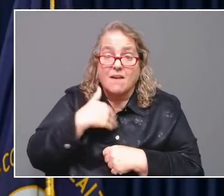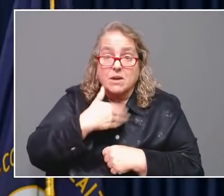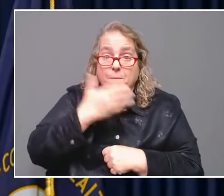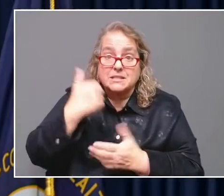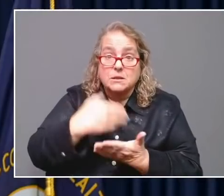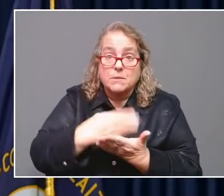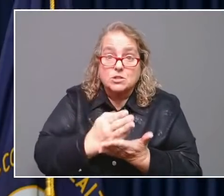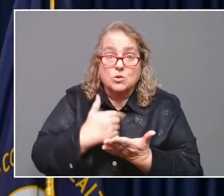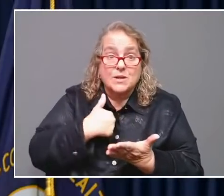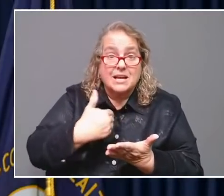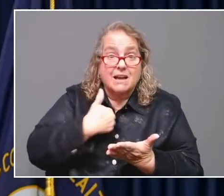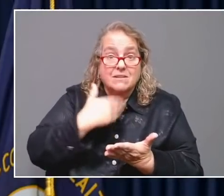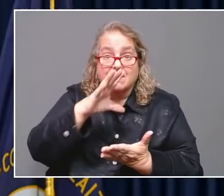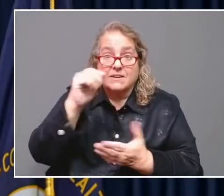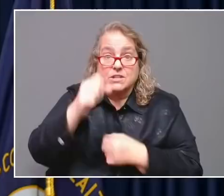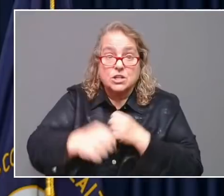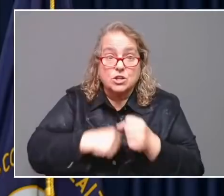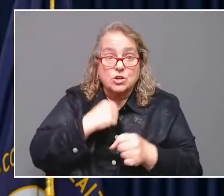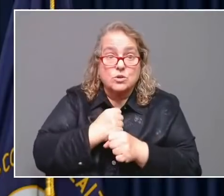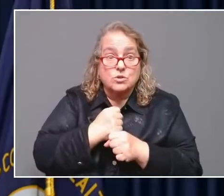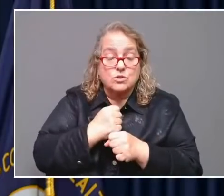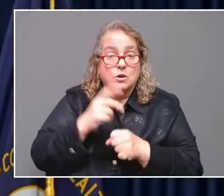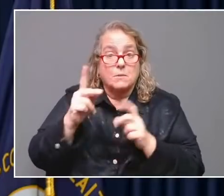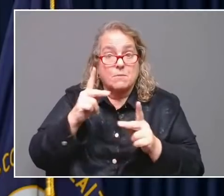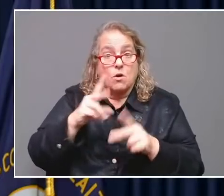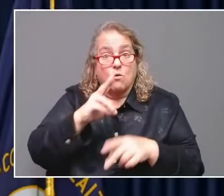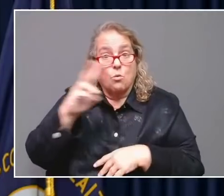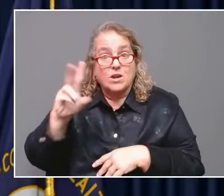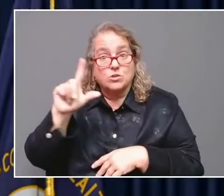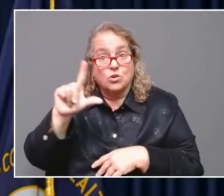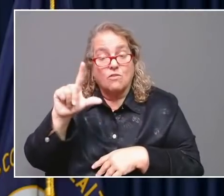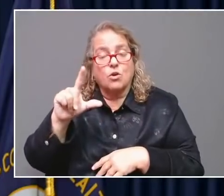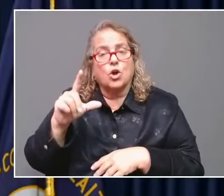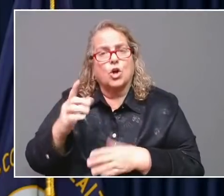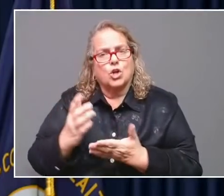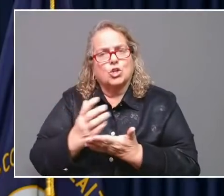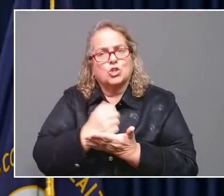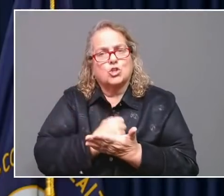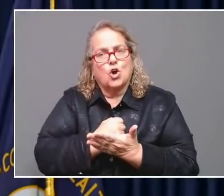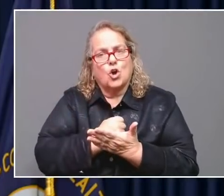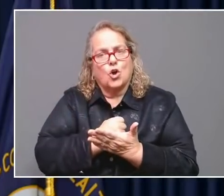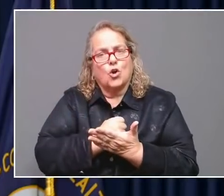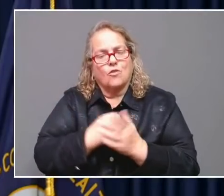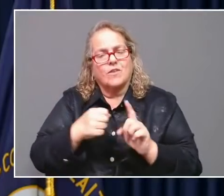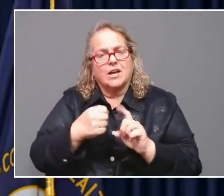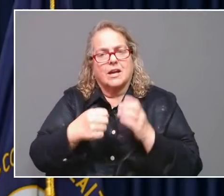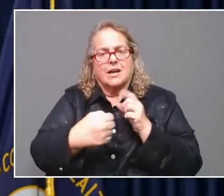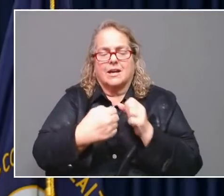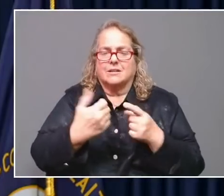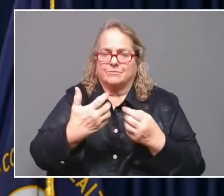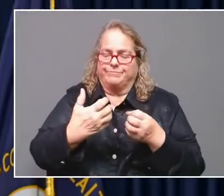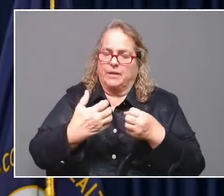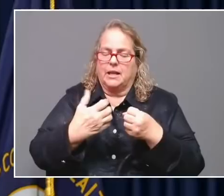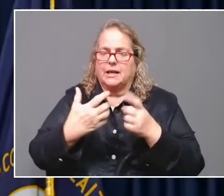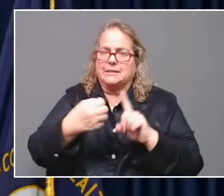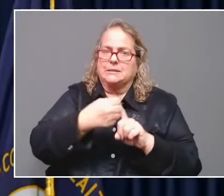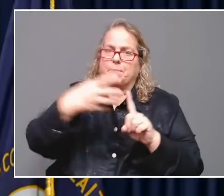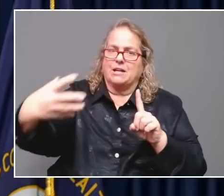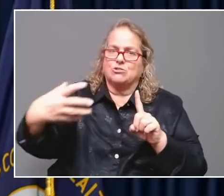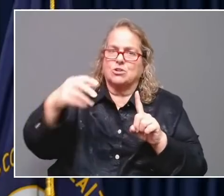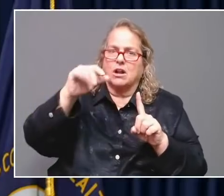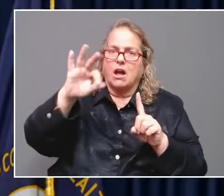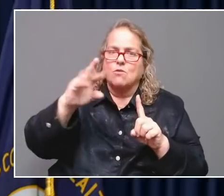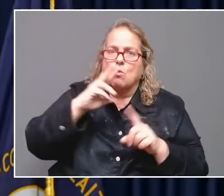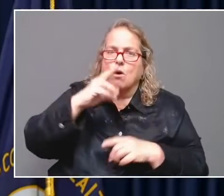residents of West Louisville deserve an extension of Waterfront Park? I certainly do. And this gives them the time and the community the